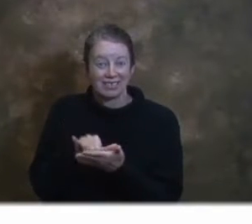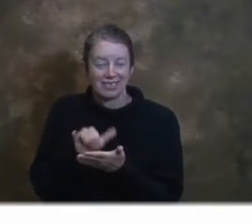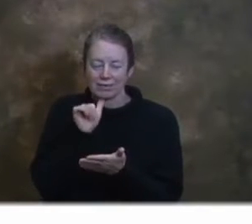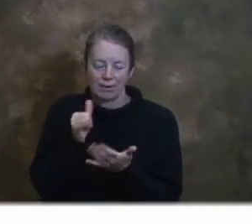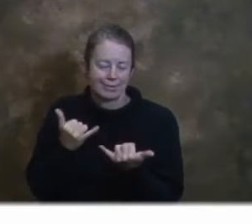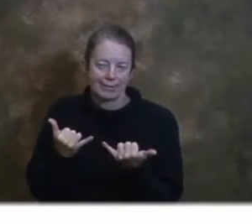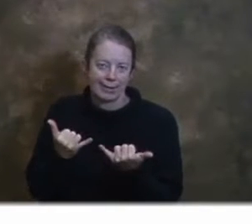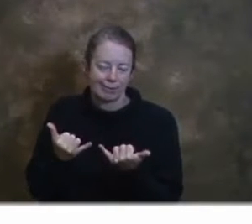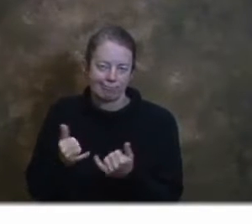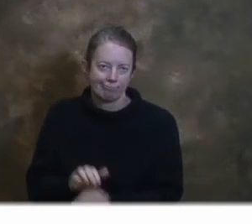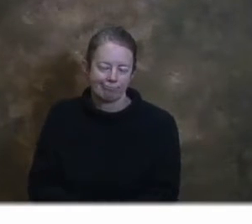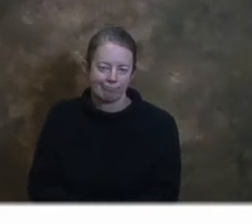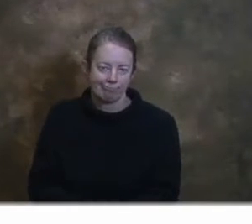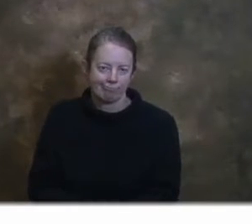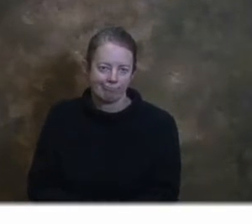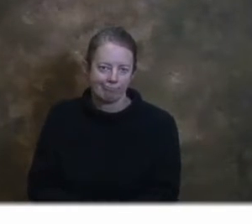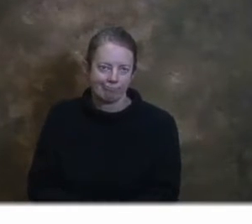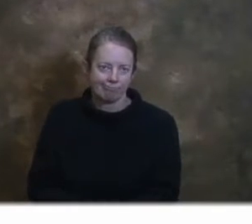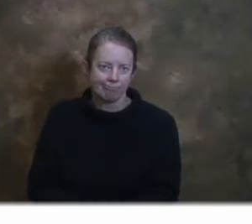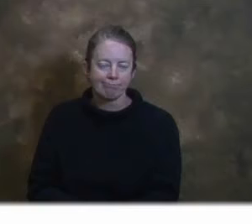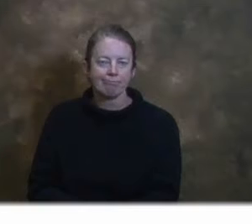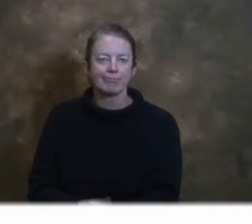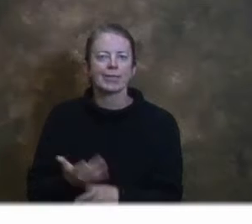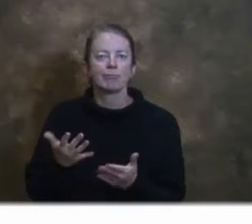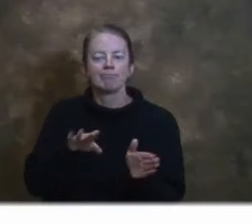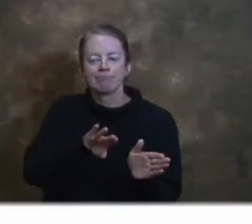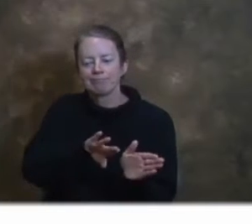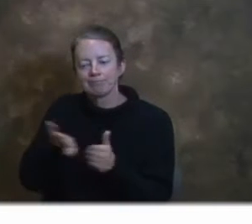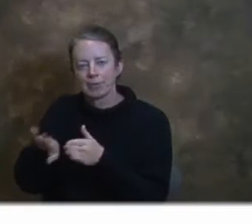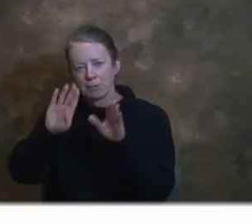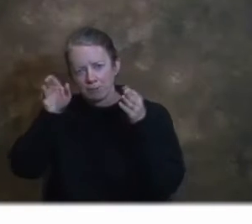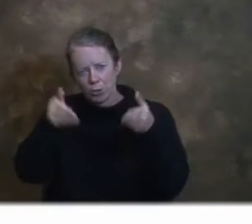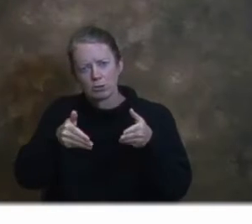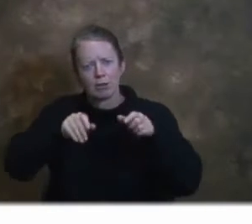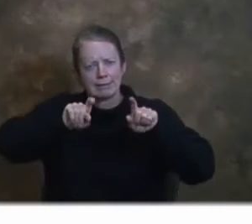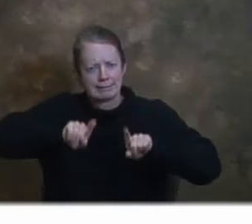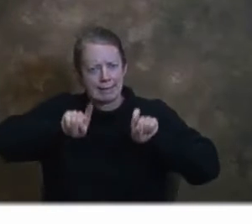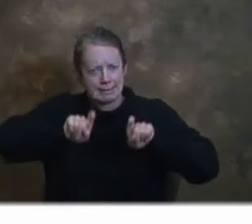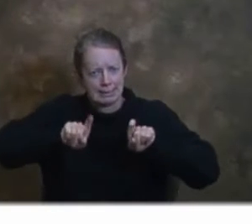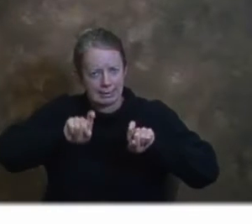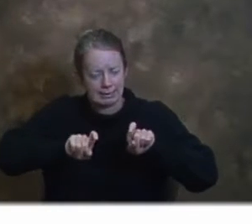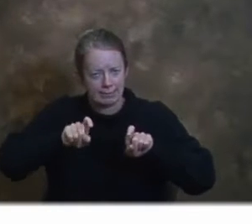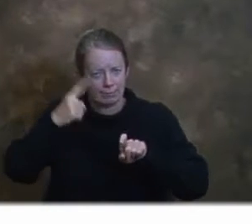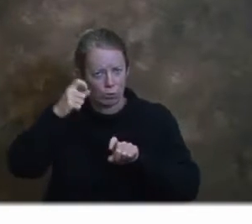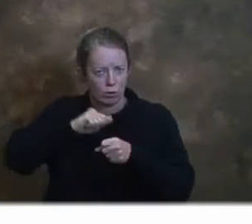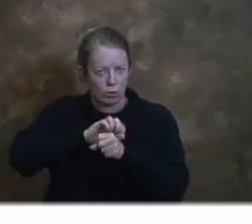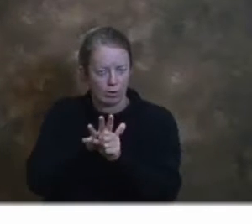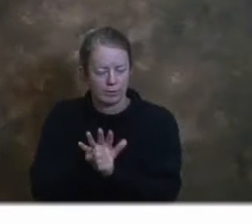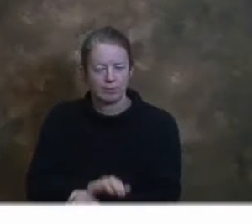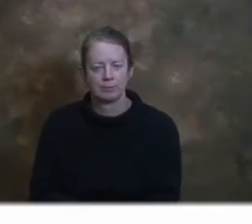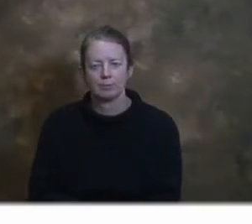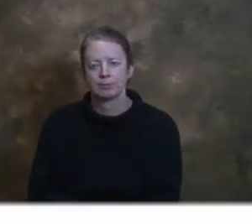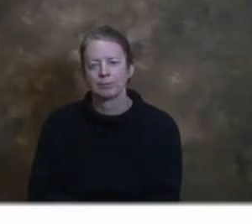I'm going to move on now and switch gears a little to our testing initiatives.